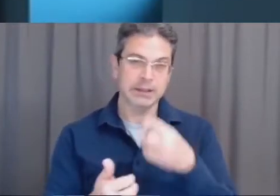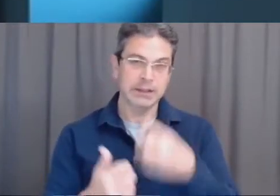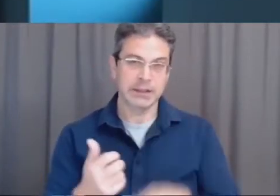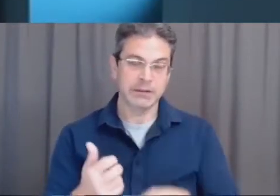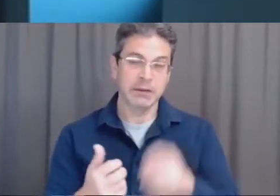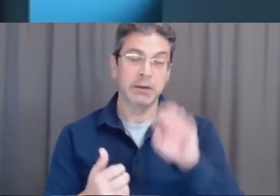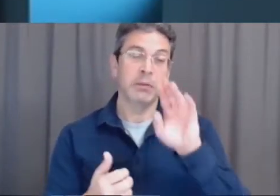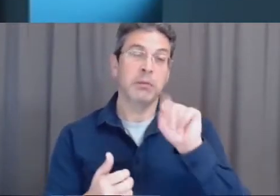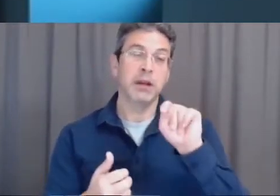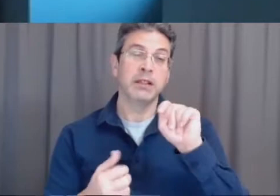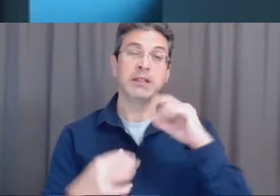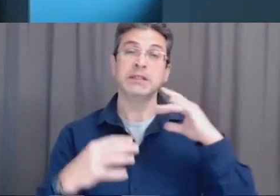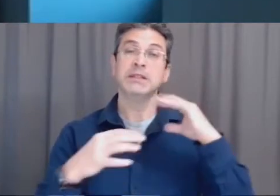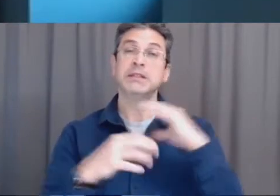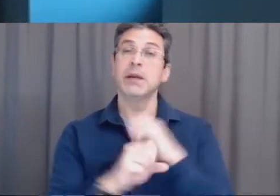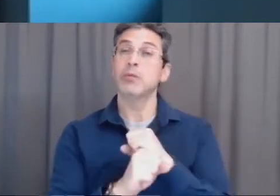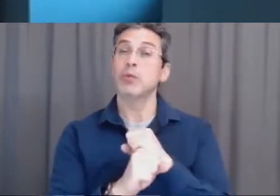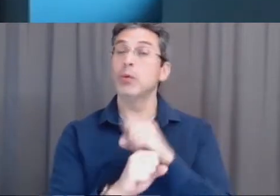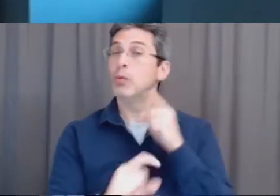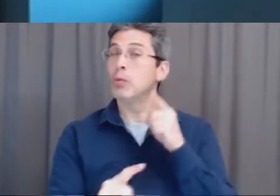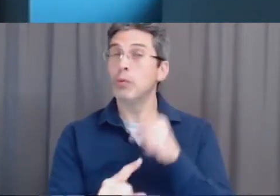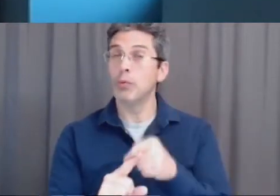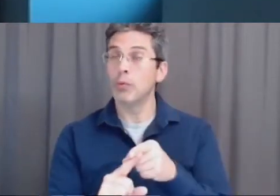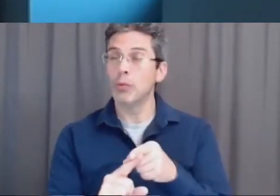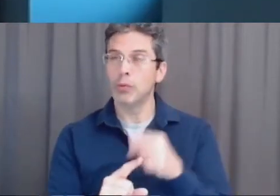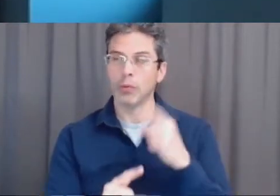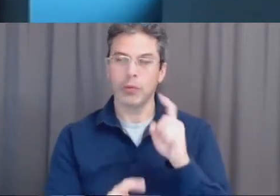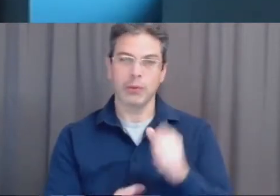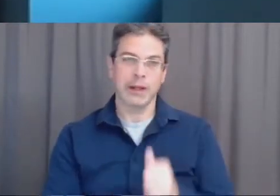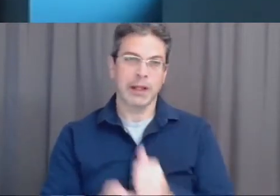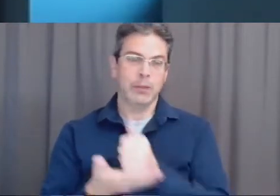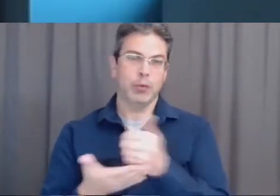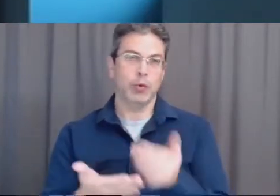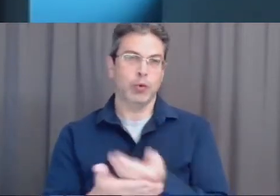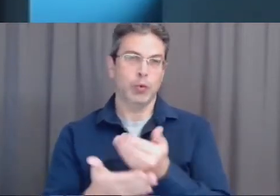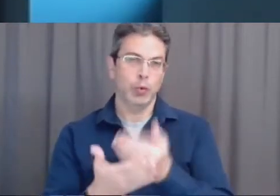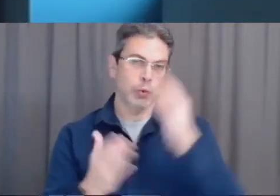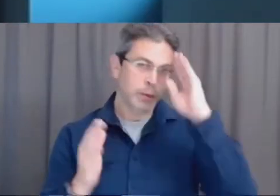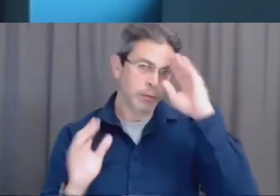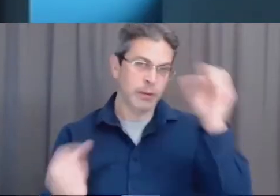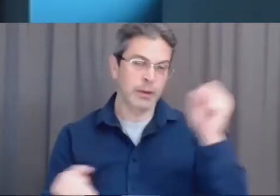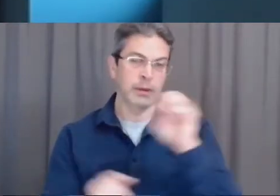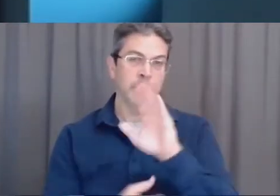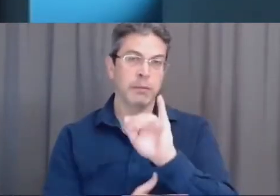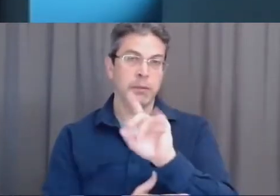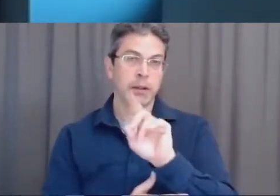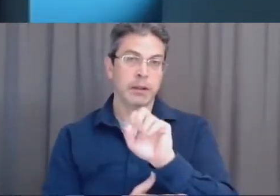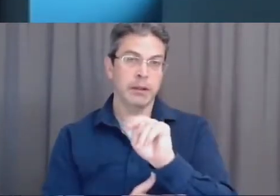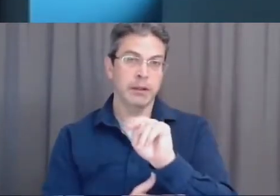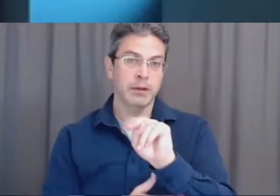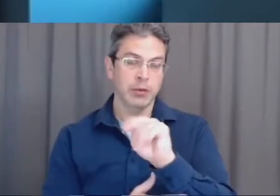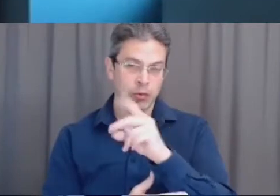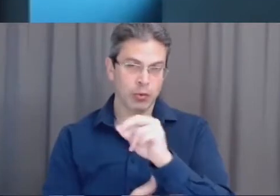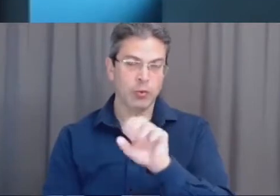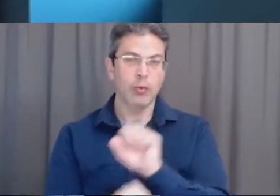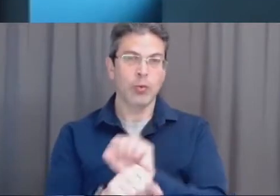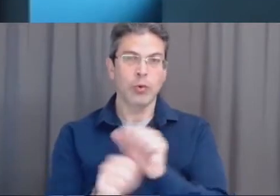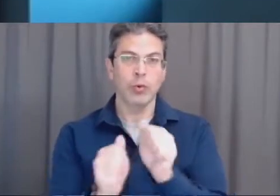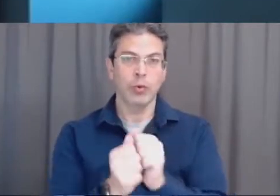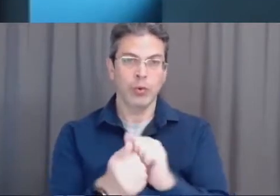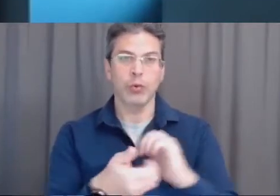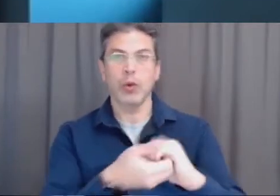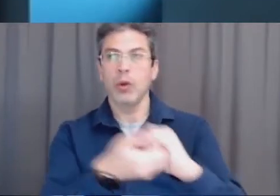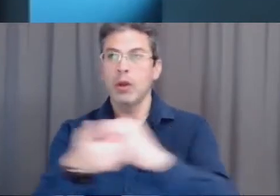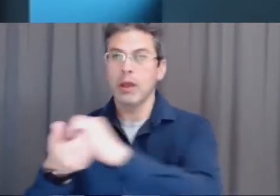minutes, we need to help the new Biden administration assemble a working coalition of allies and partners to